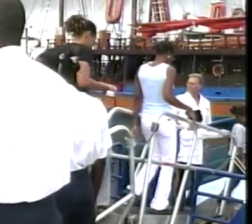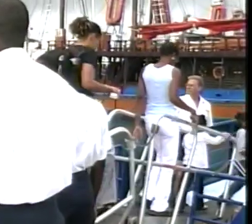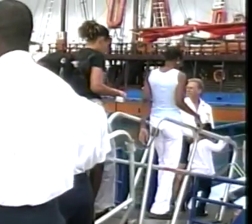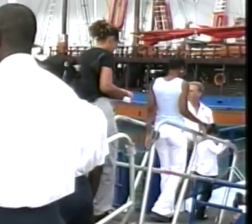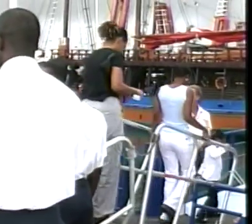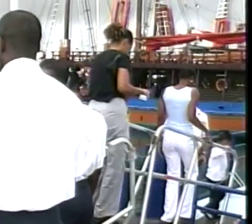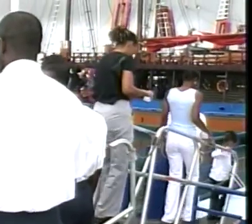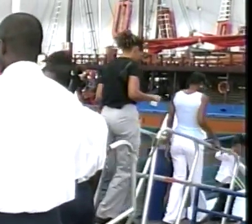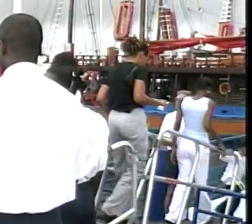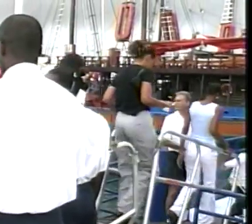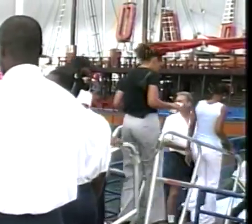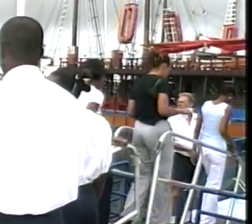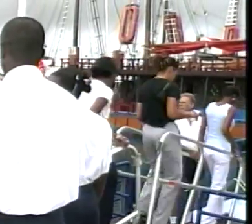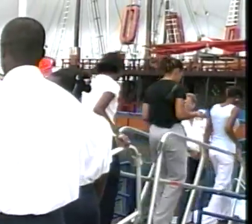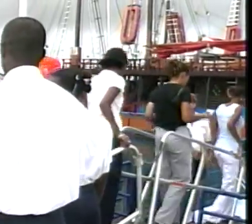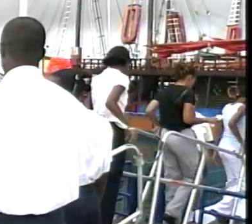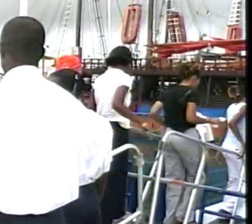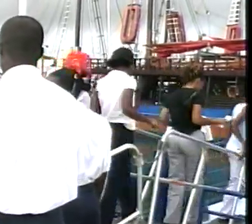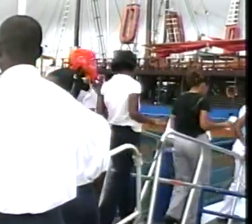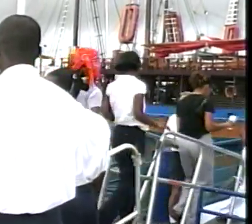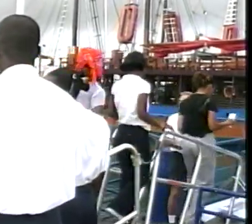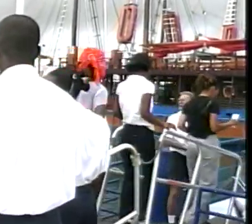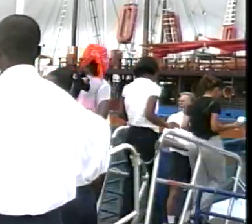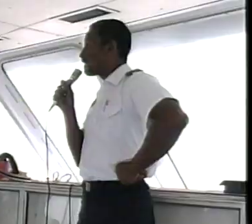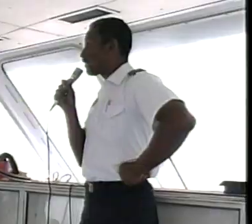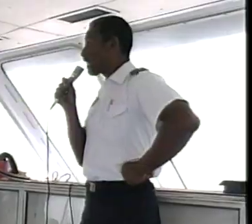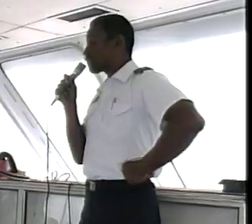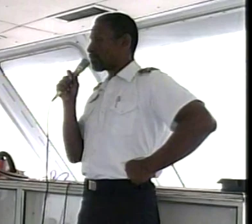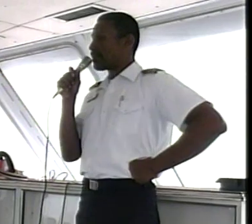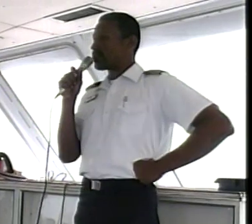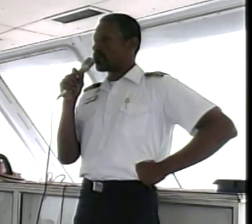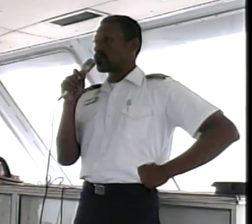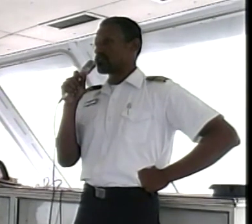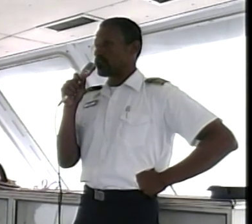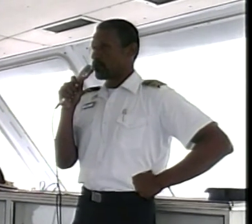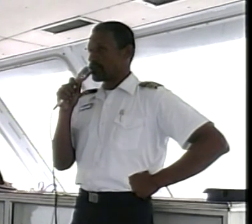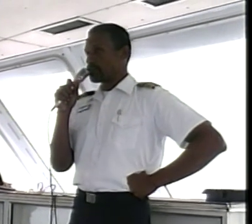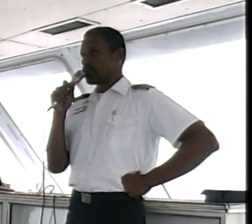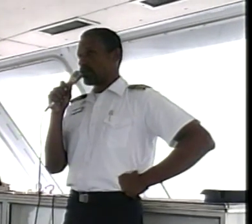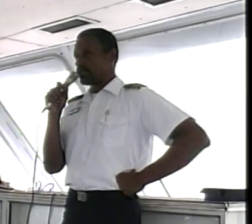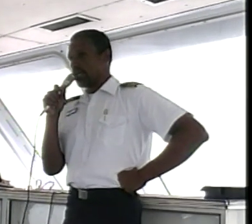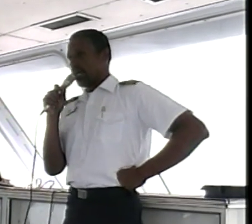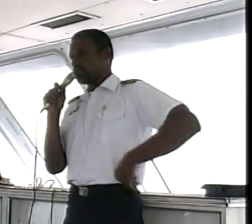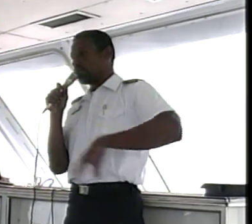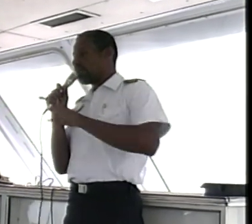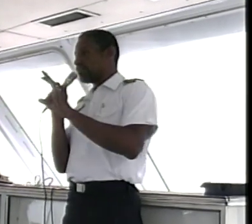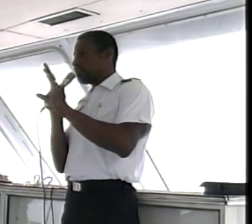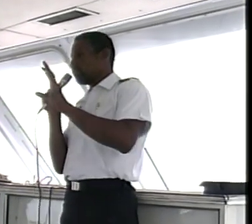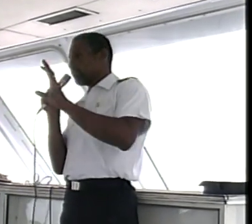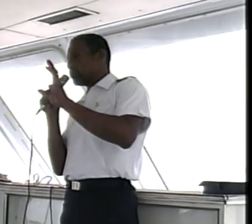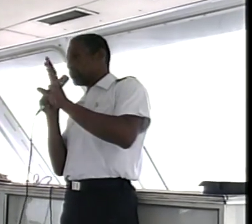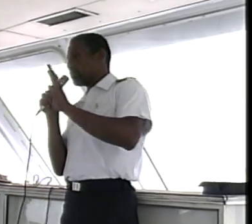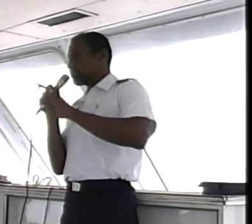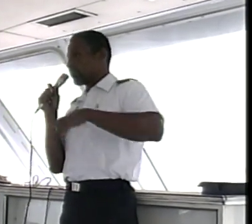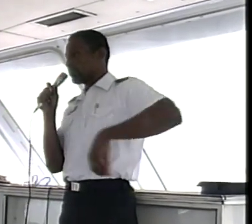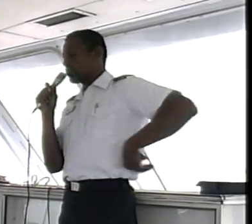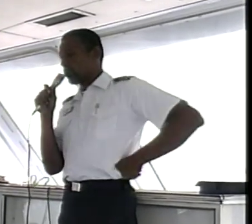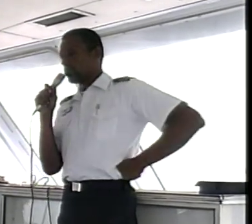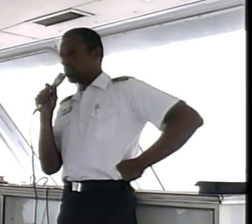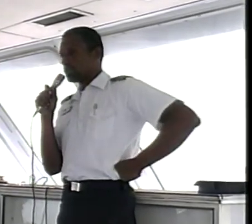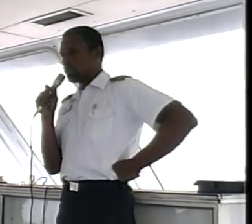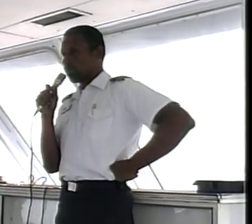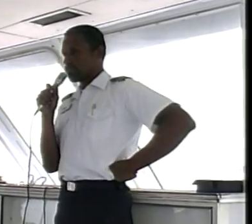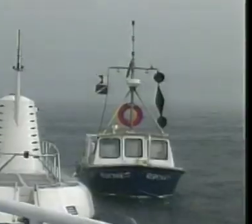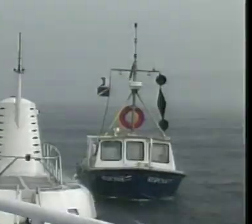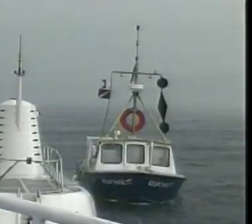with Atlantis Submarines say that so far the submarine dive site is as clear as it usually is. Atlantis Submarines Barbados dives